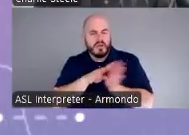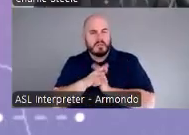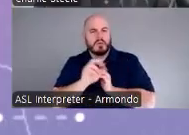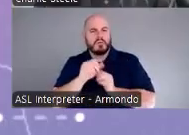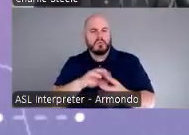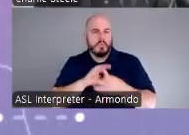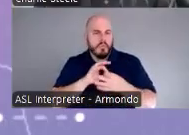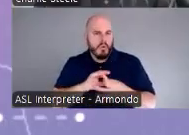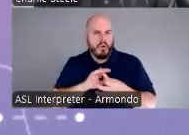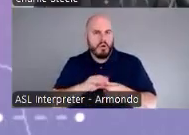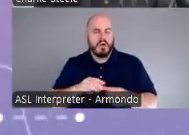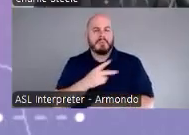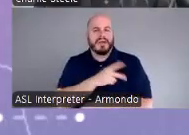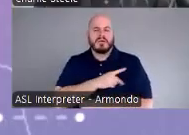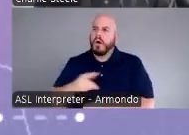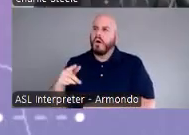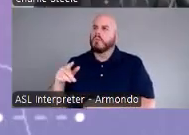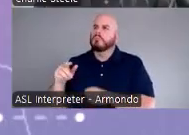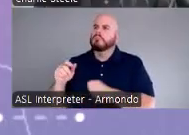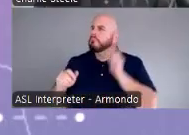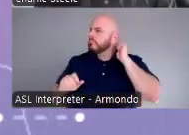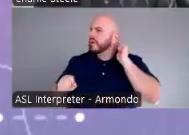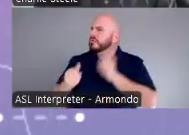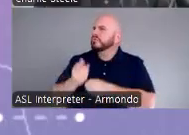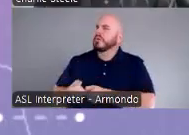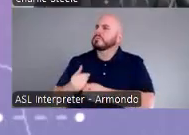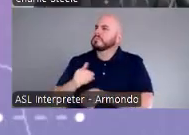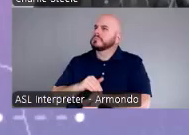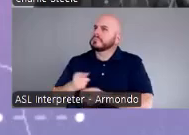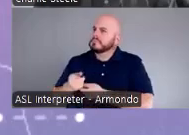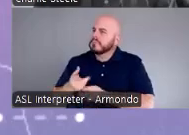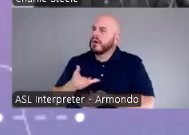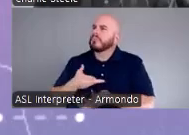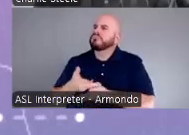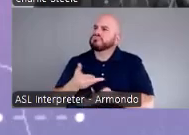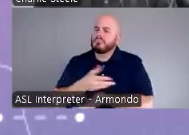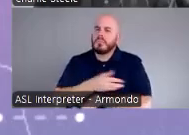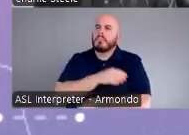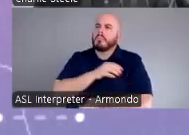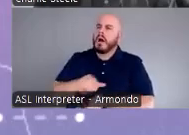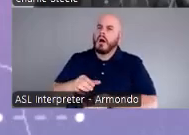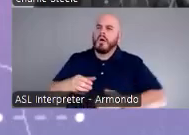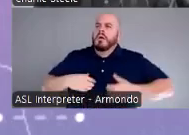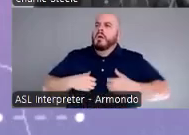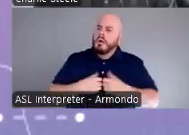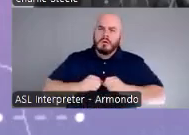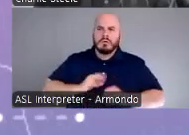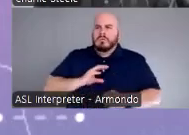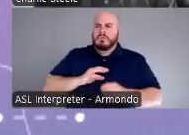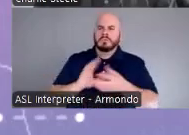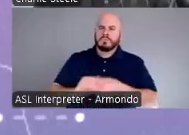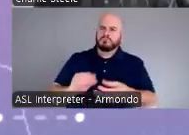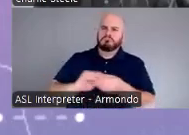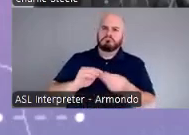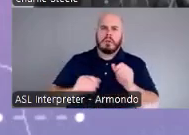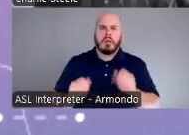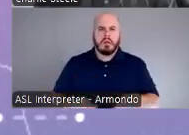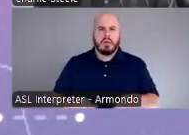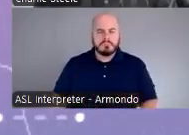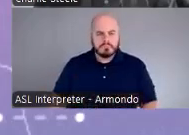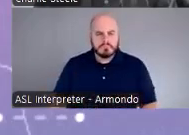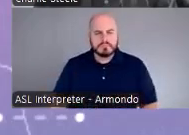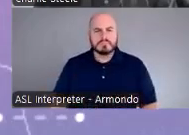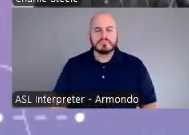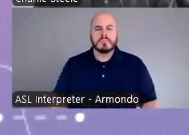can trust the provider, and this allows them to be empowered. The patient then feels like they are leaders in their